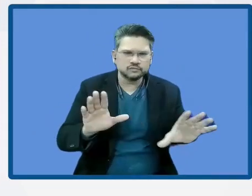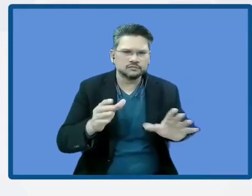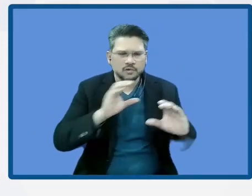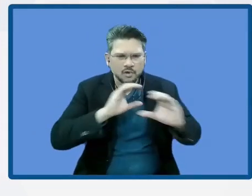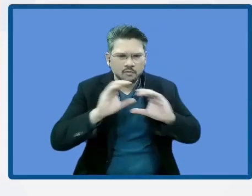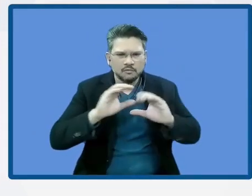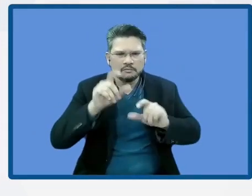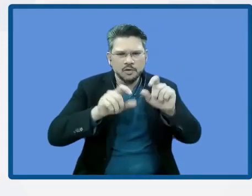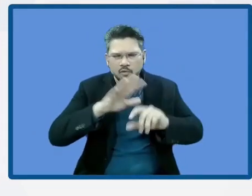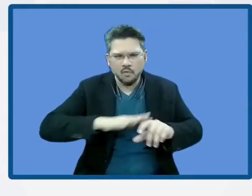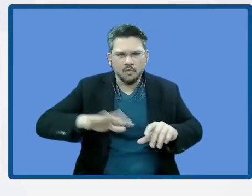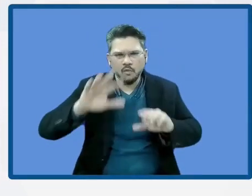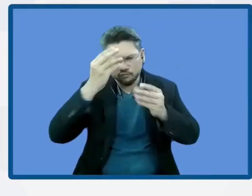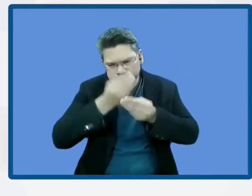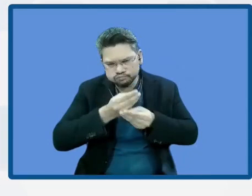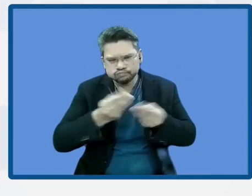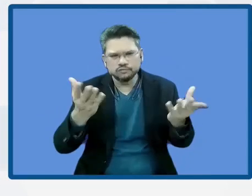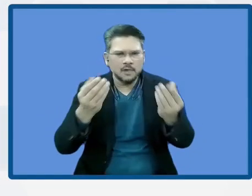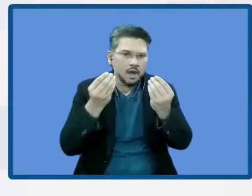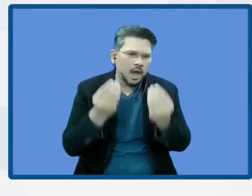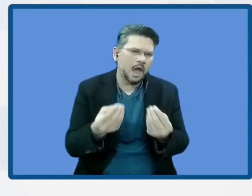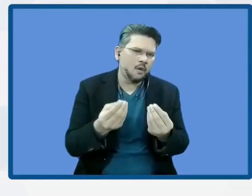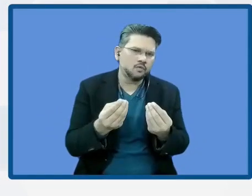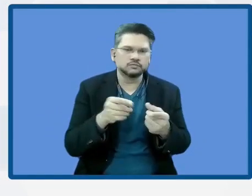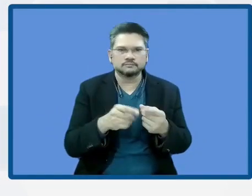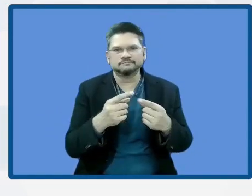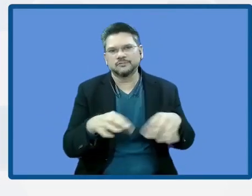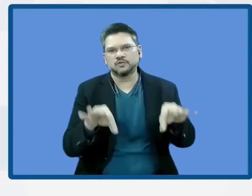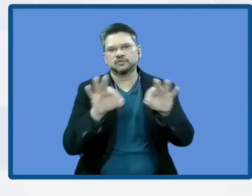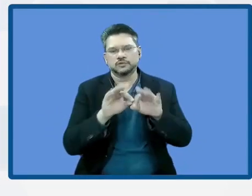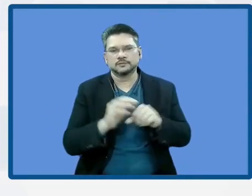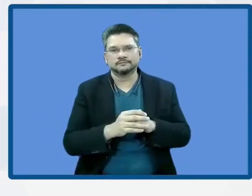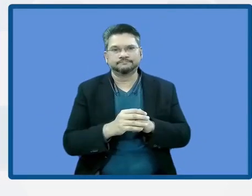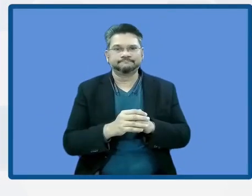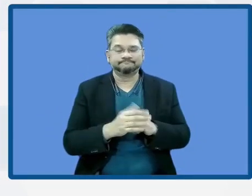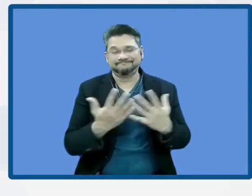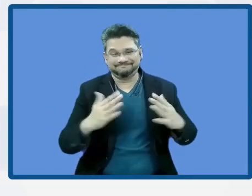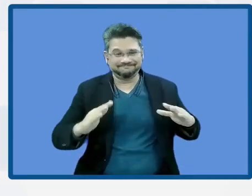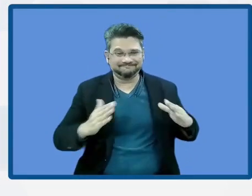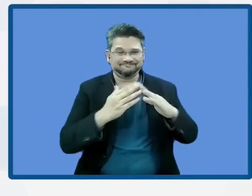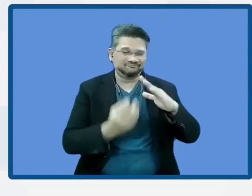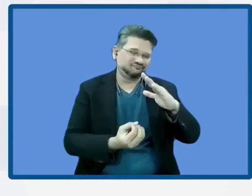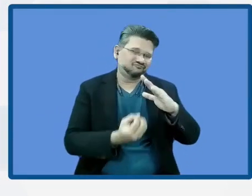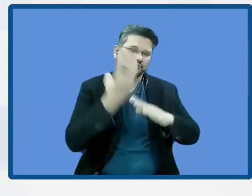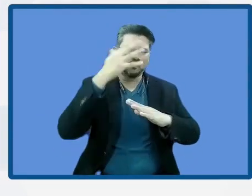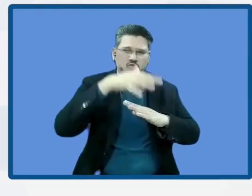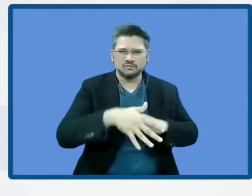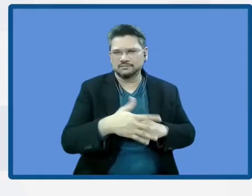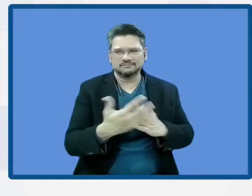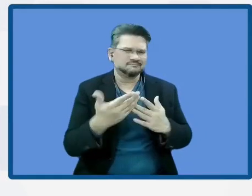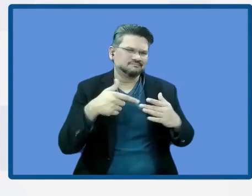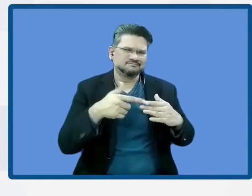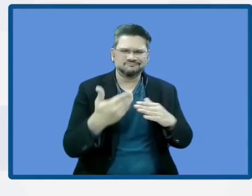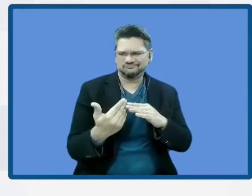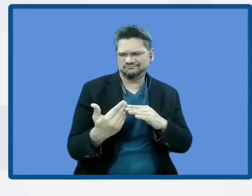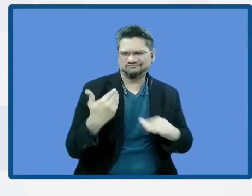Probably many will say, well, these are the most hazardous volcanoes. Centellito is a very young volcano. It's only 100 years old, and its